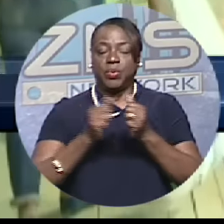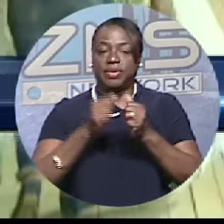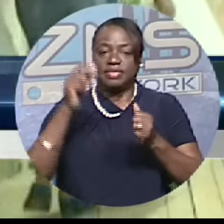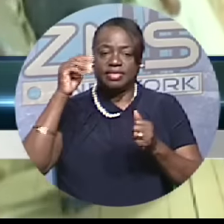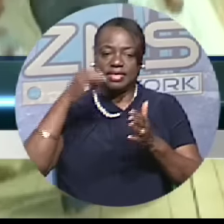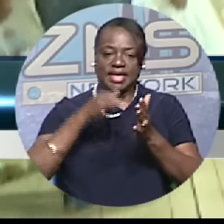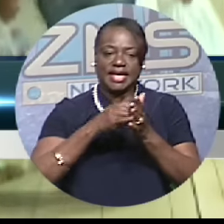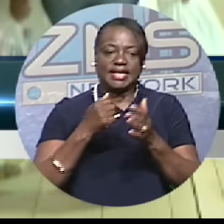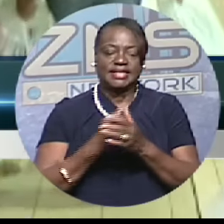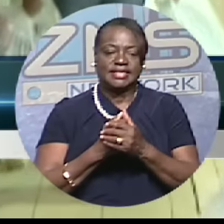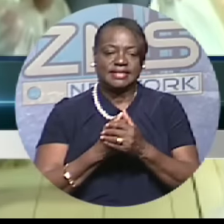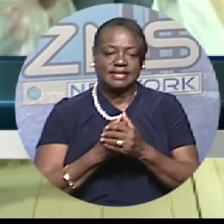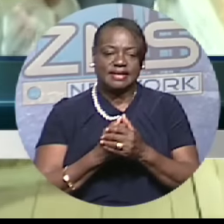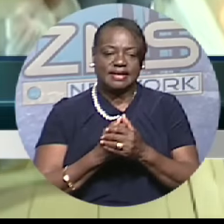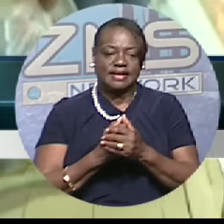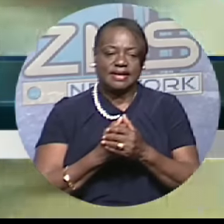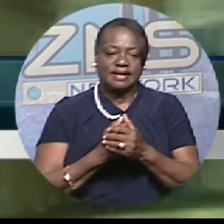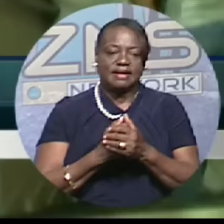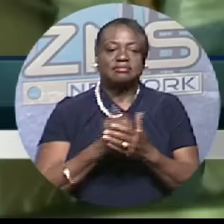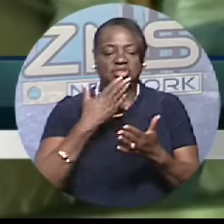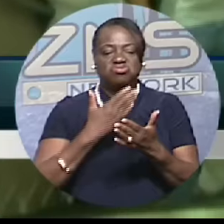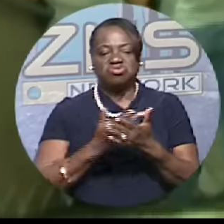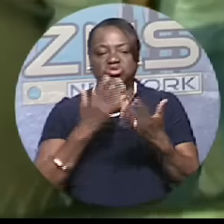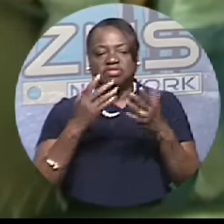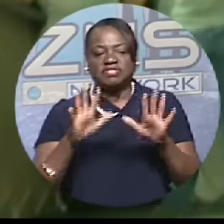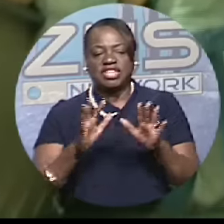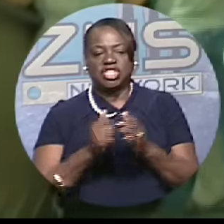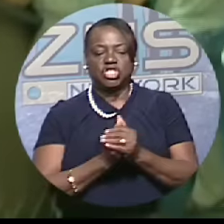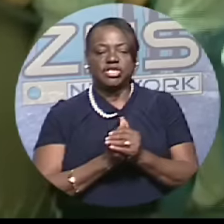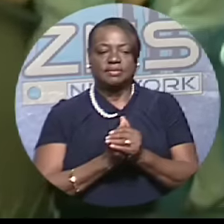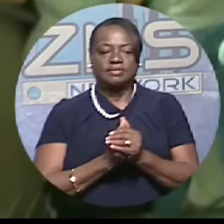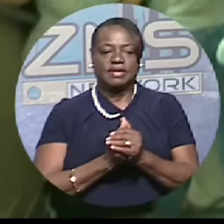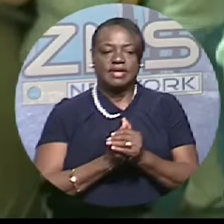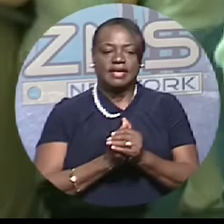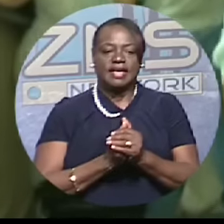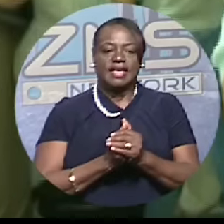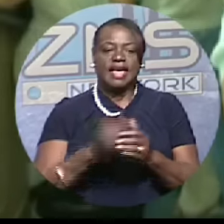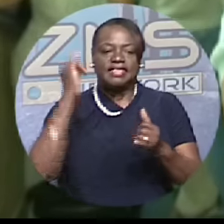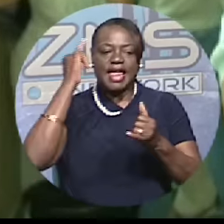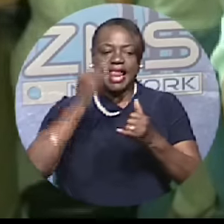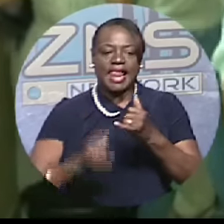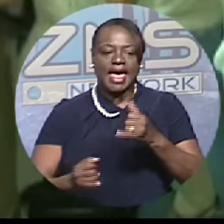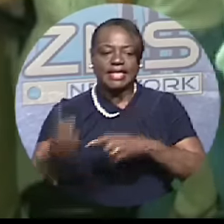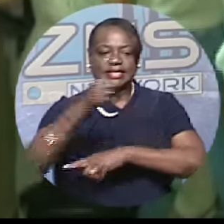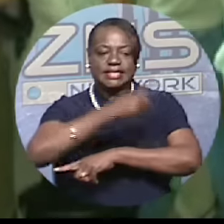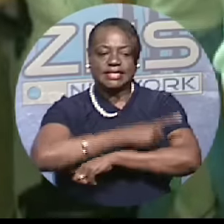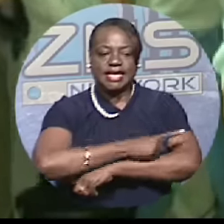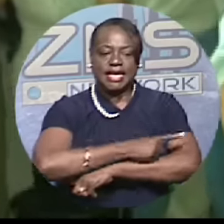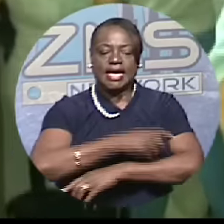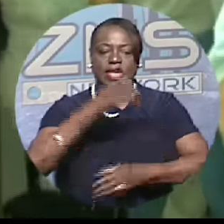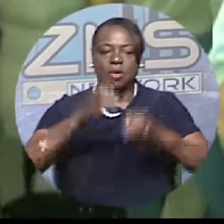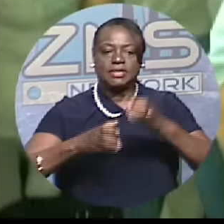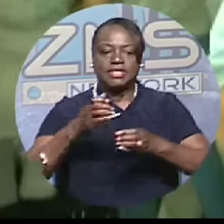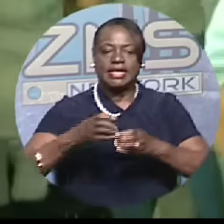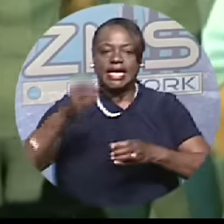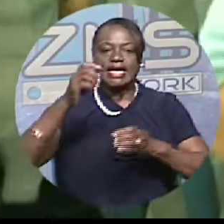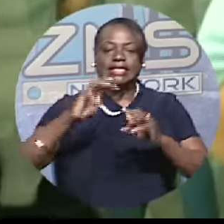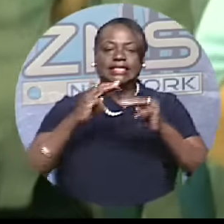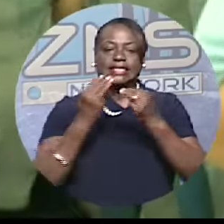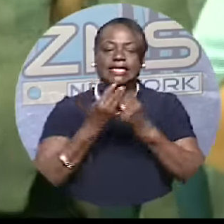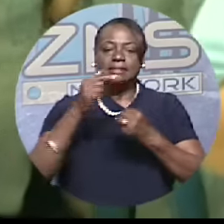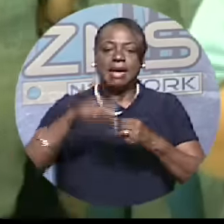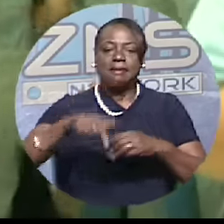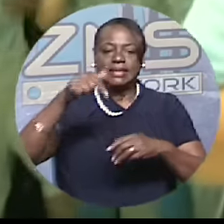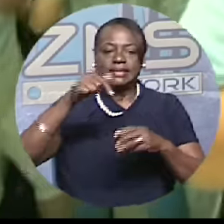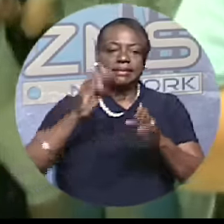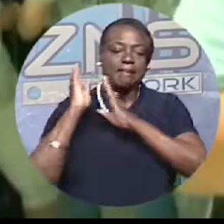start, worked the turns, and a good finish. Heading into the final day of competition, Team Bahamas down 21 points. It sounds like a lot, but